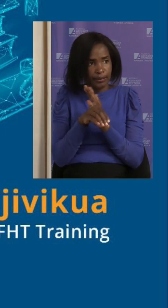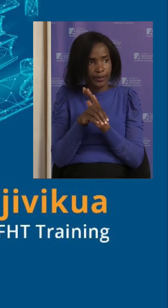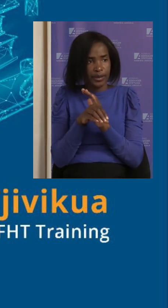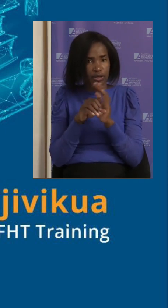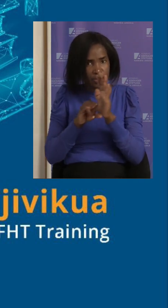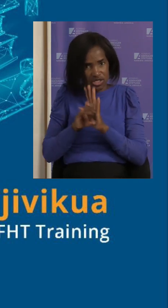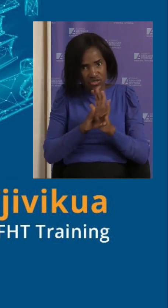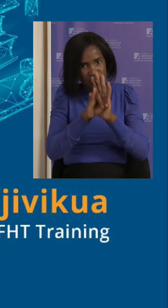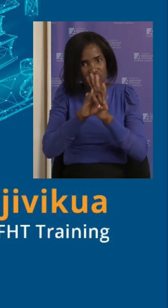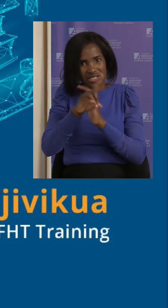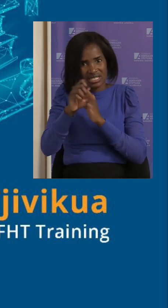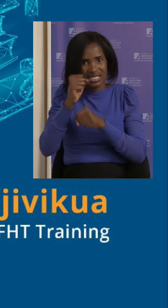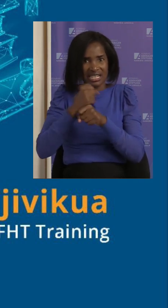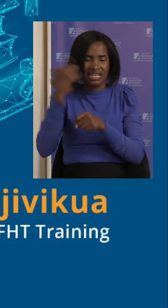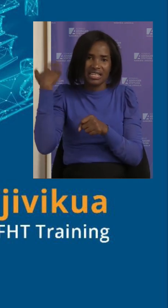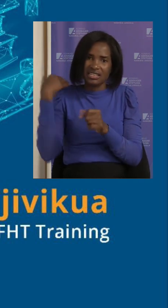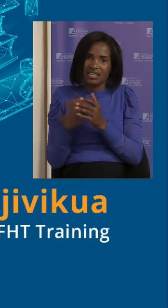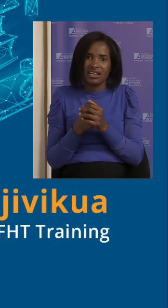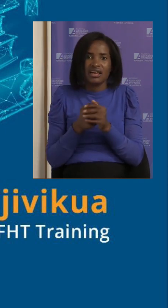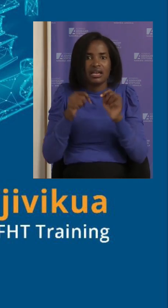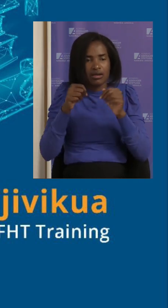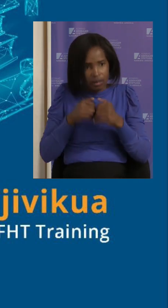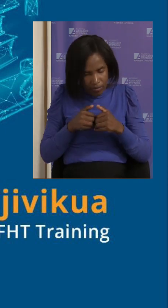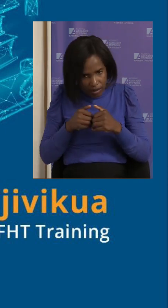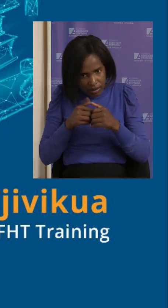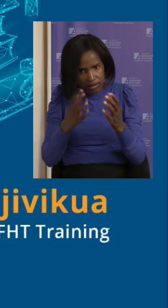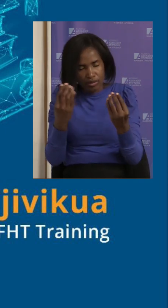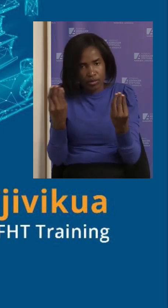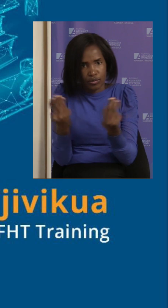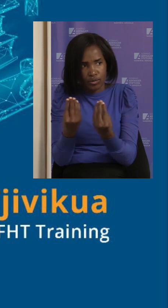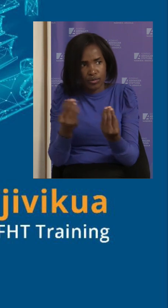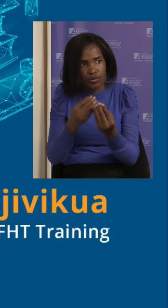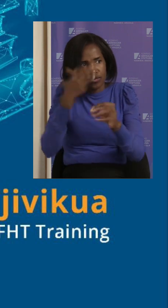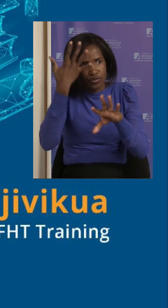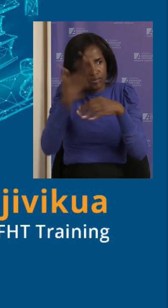introduced a decade ago, has now become full circle for learners to